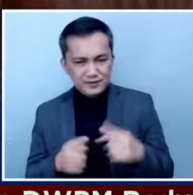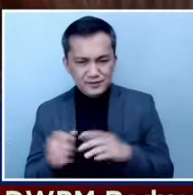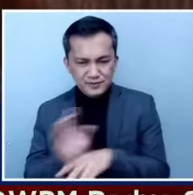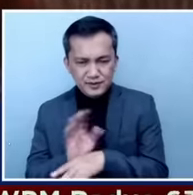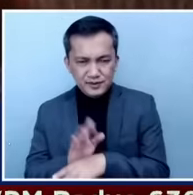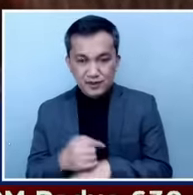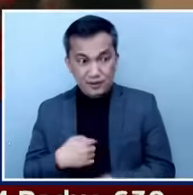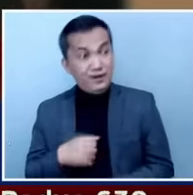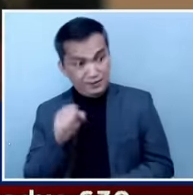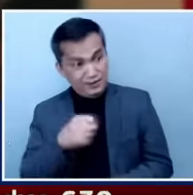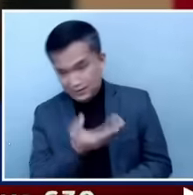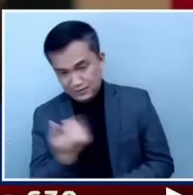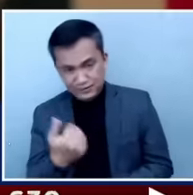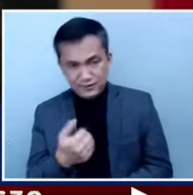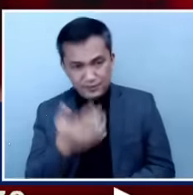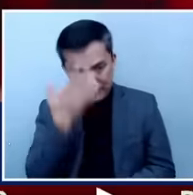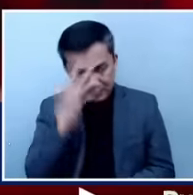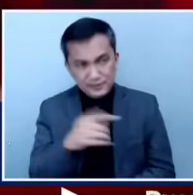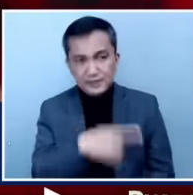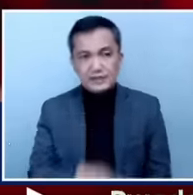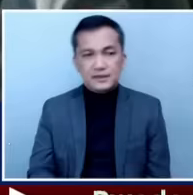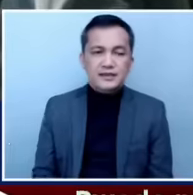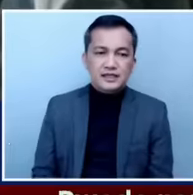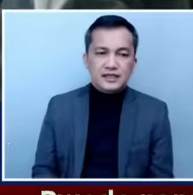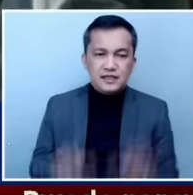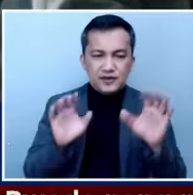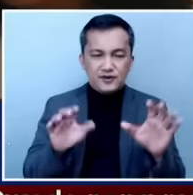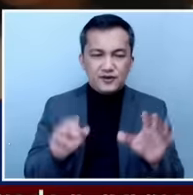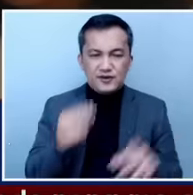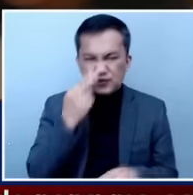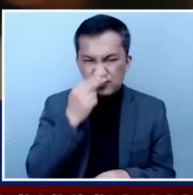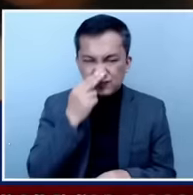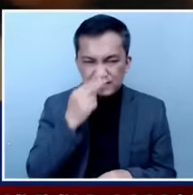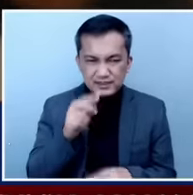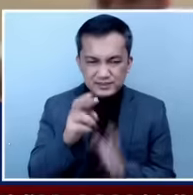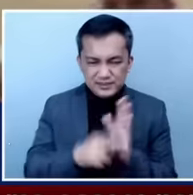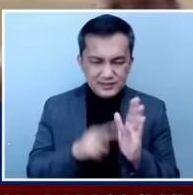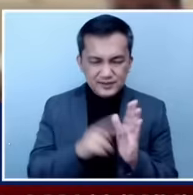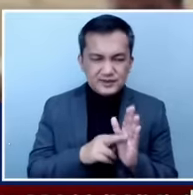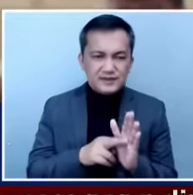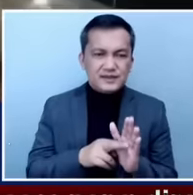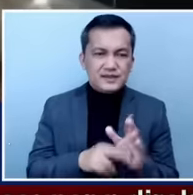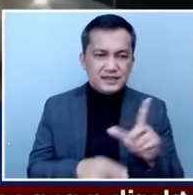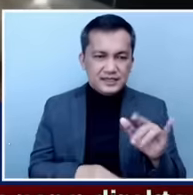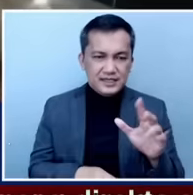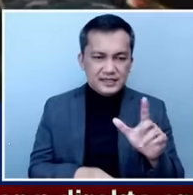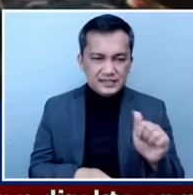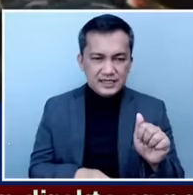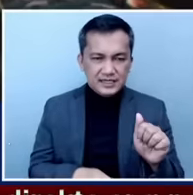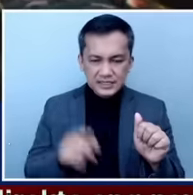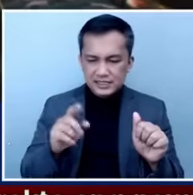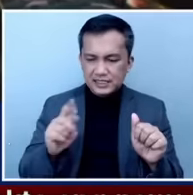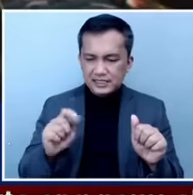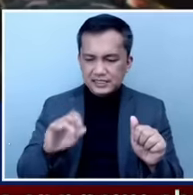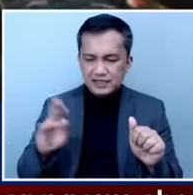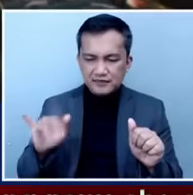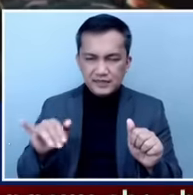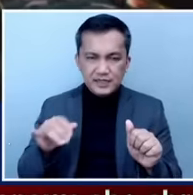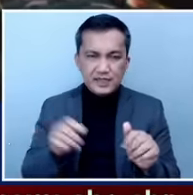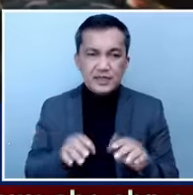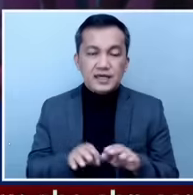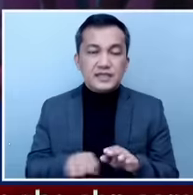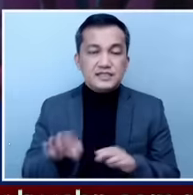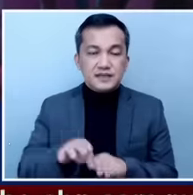yes, I do. You're brilliant. Sa horror comedy movie, ginagampanan ni Liza si Taffy, ang stepsister ng bidang si Lisa,